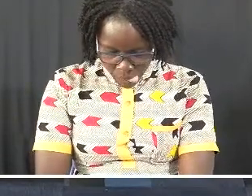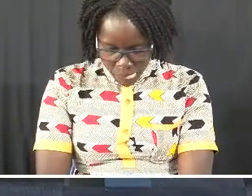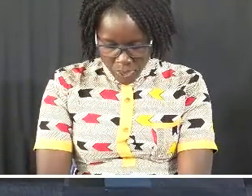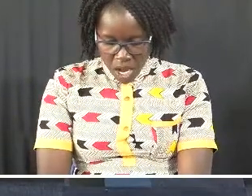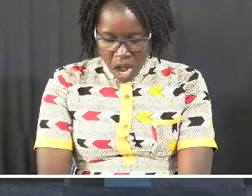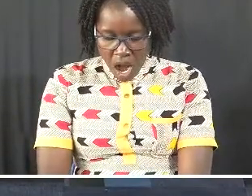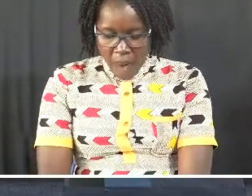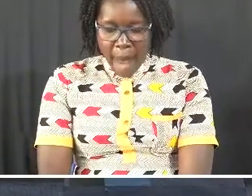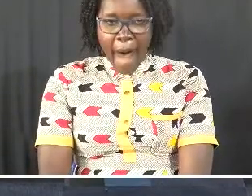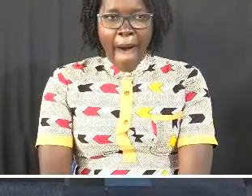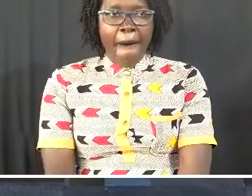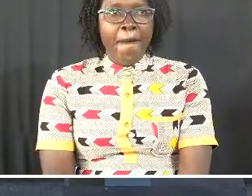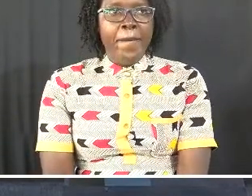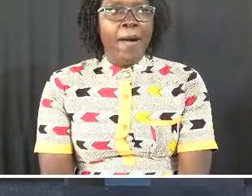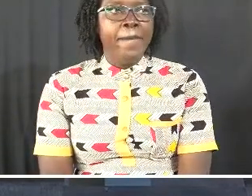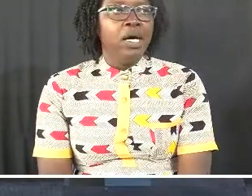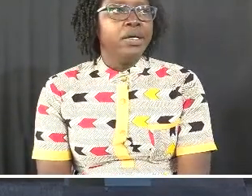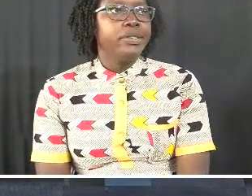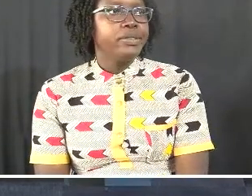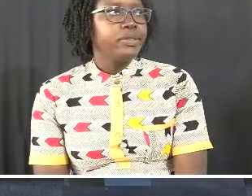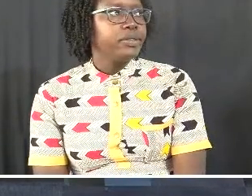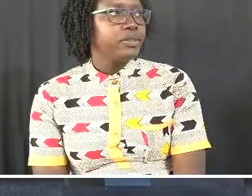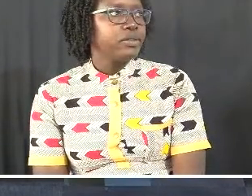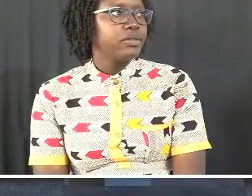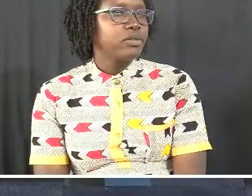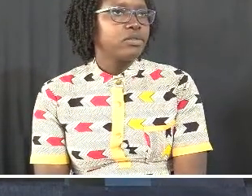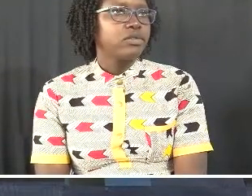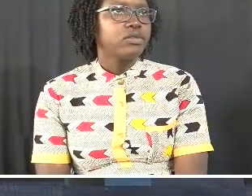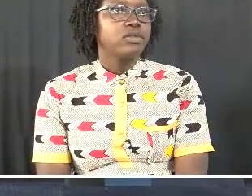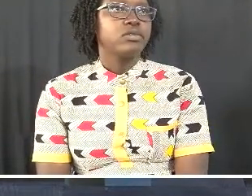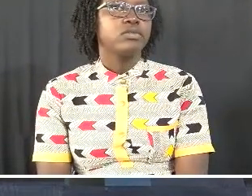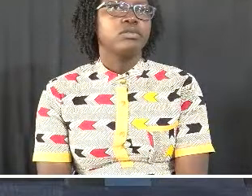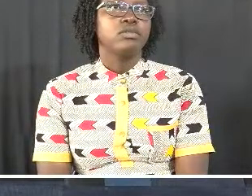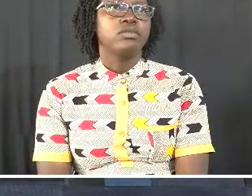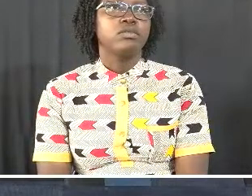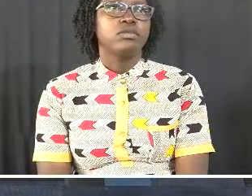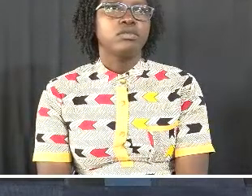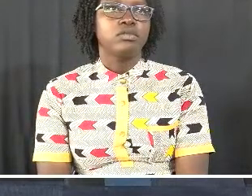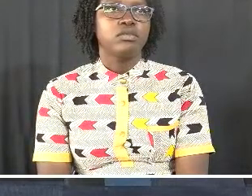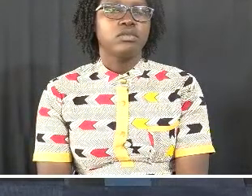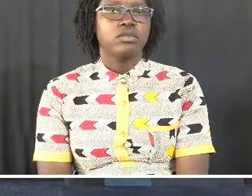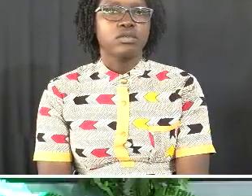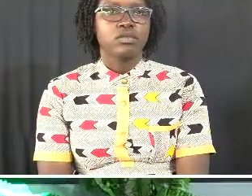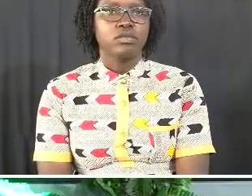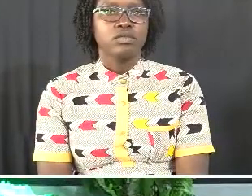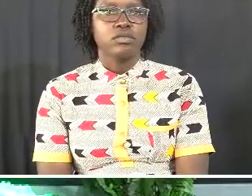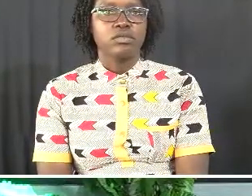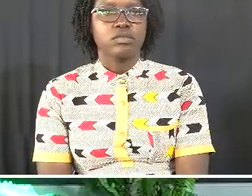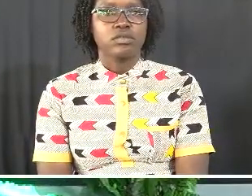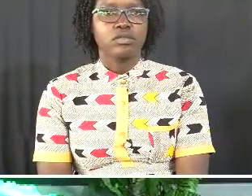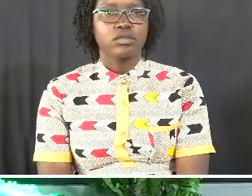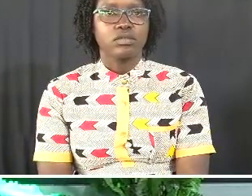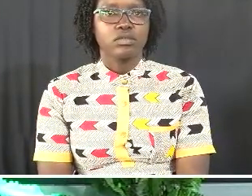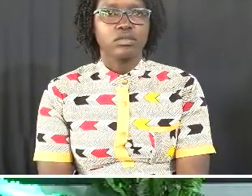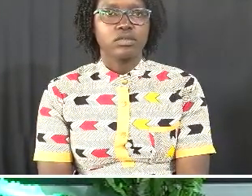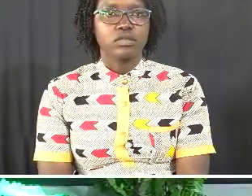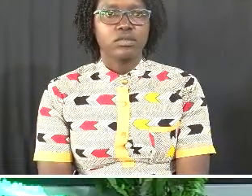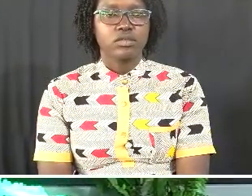I decided. I made up my mind. I resolved. I determined. Any other version?